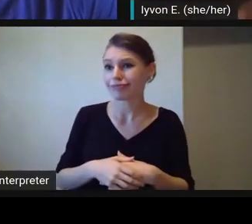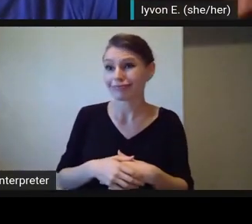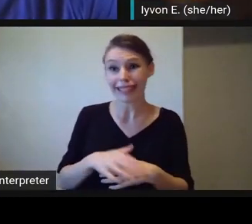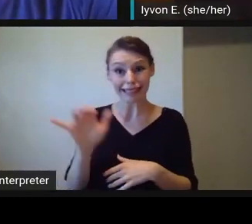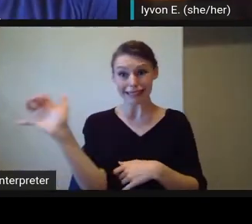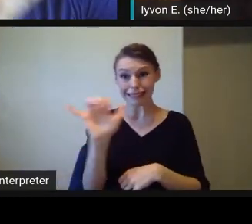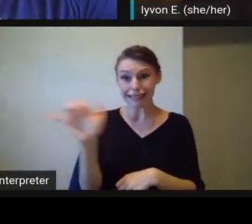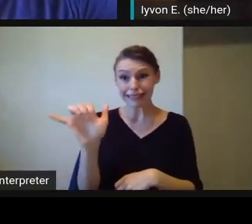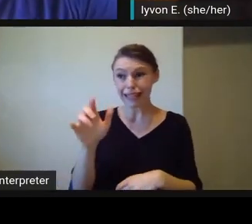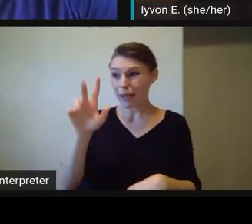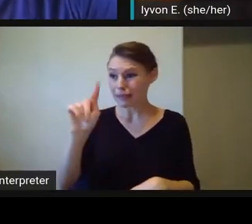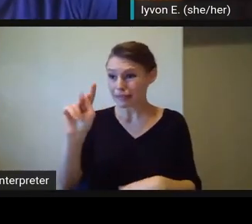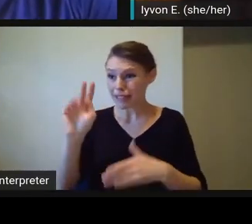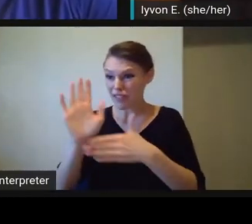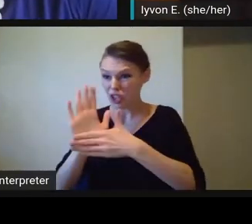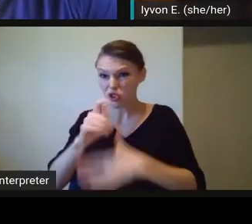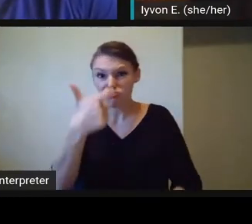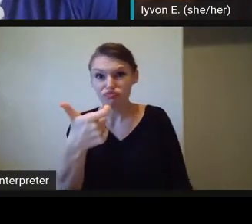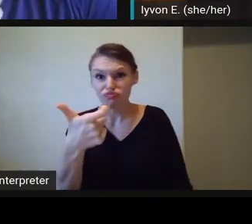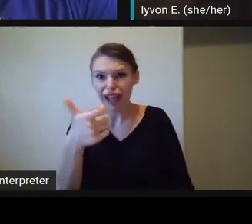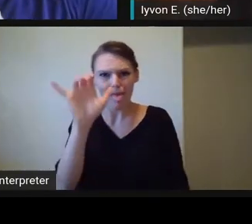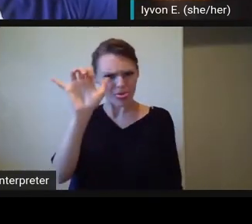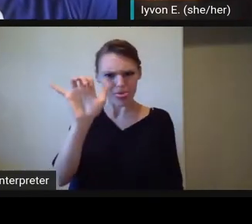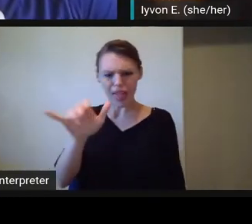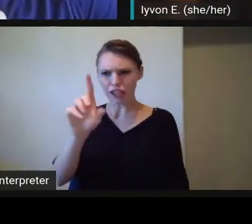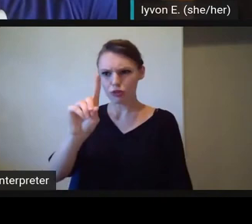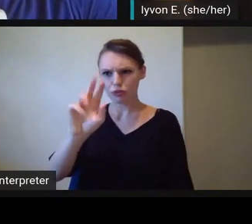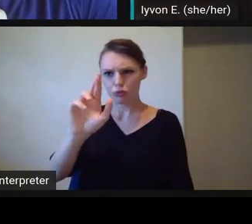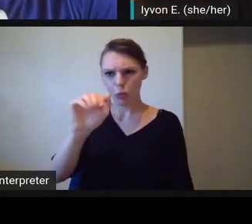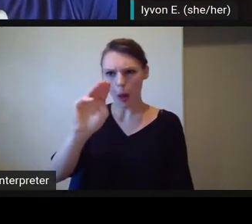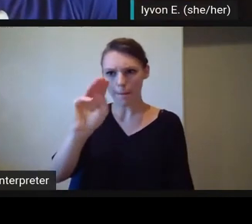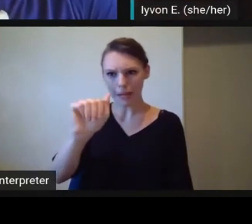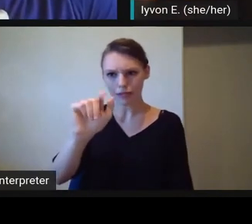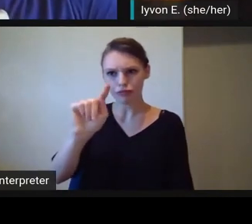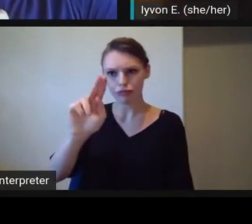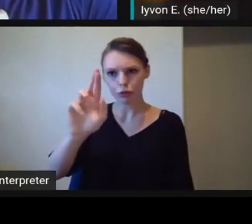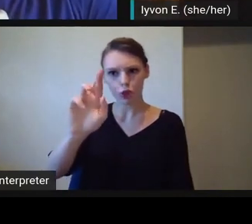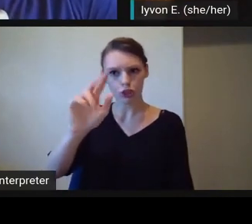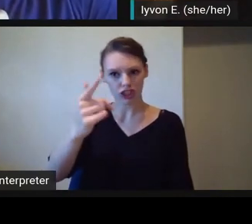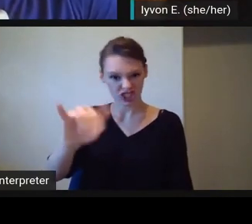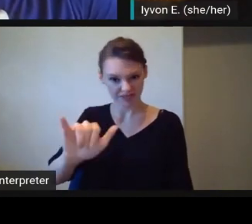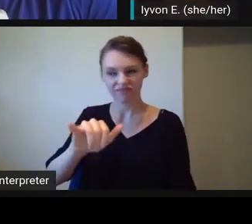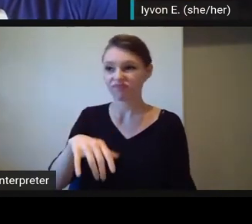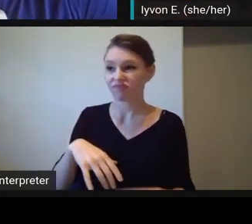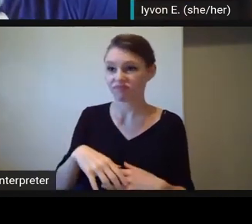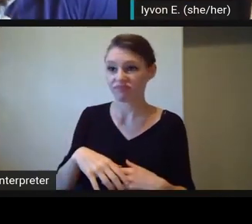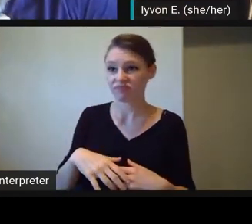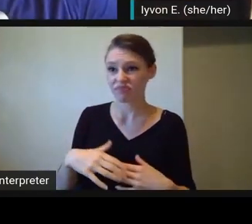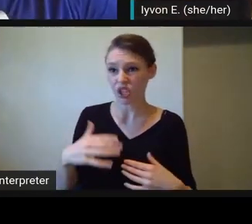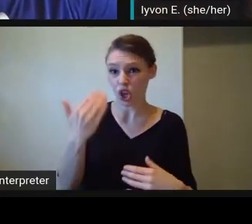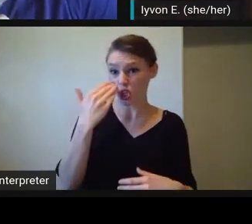I use so many TV references for dramaturgy because younger playwrights understand that